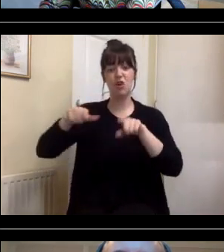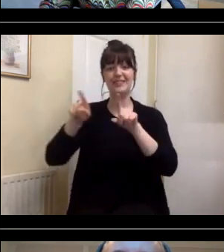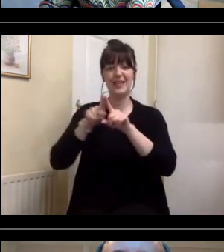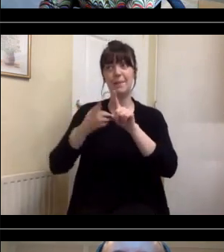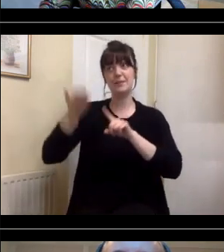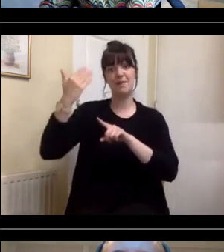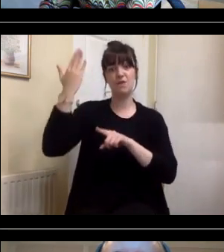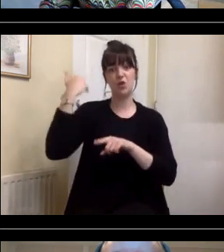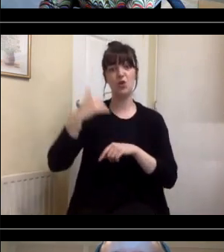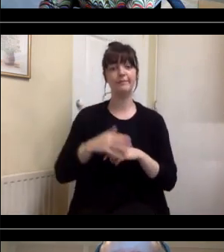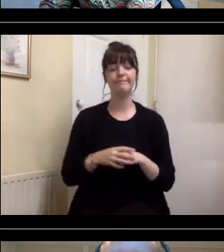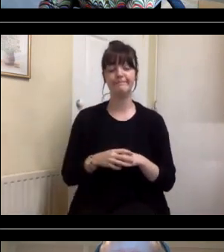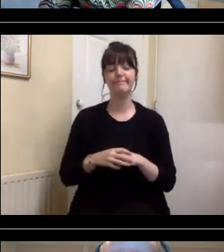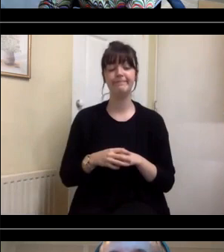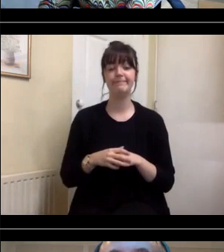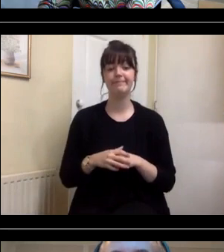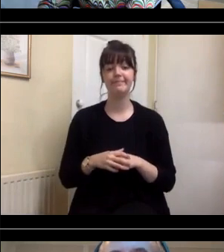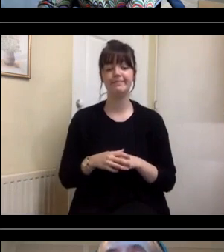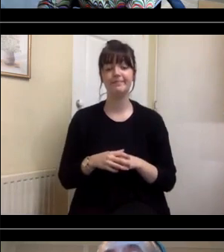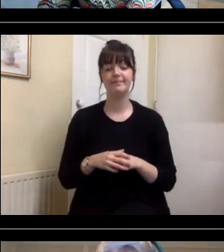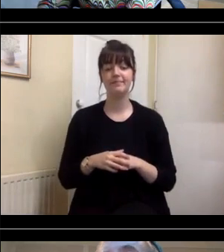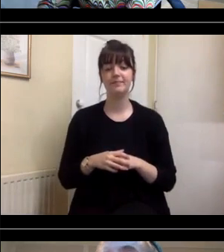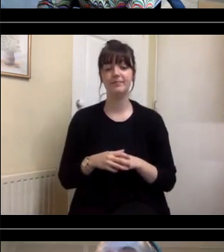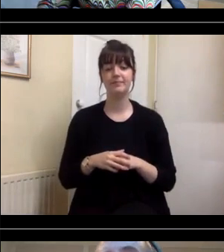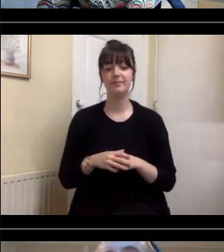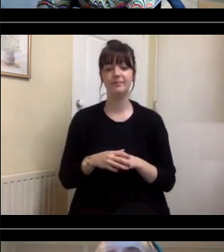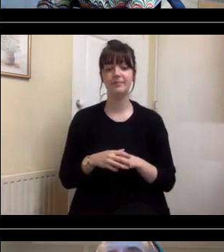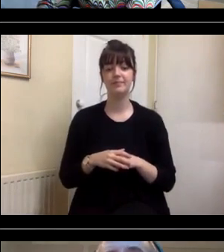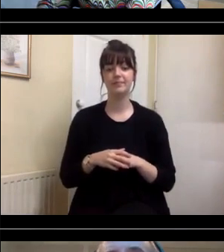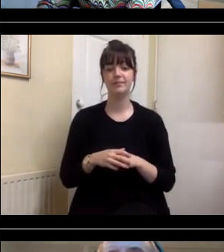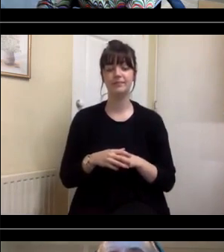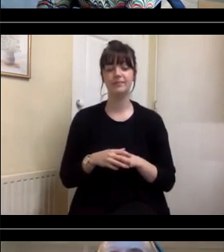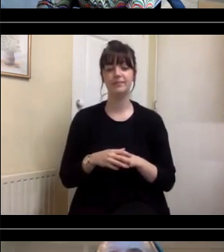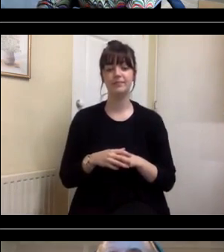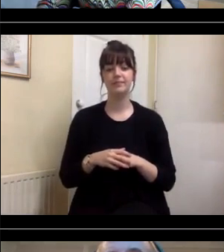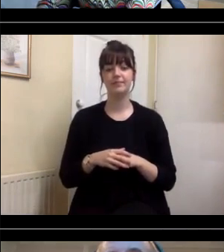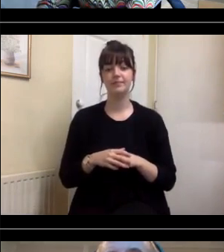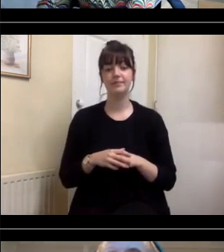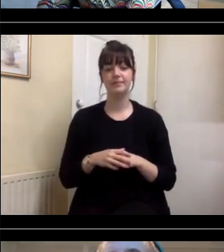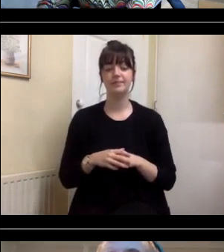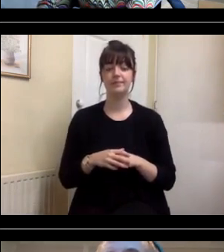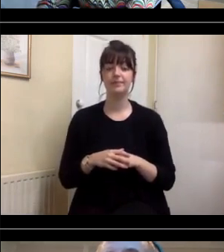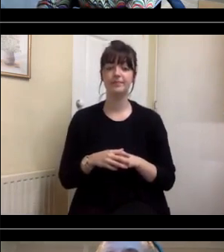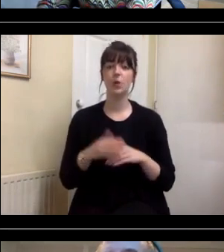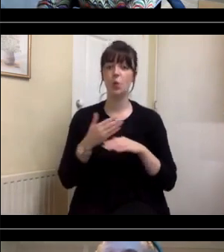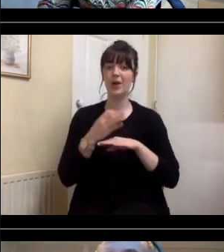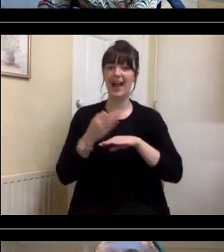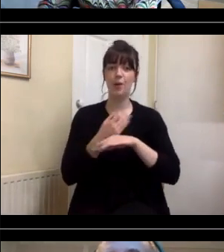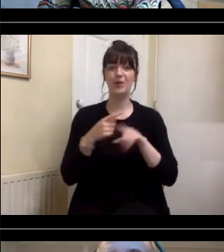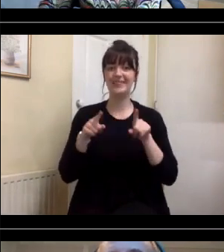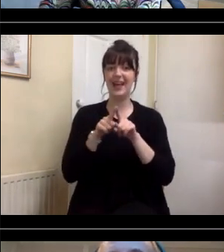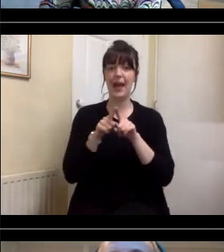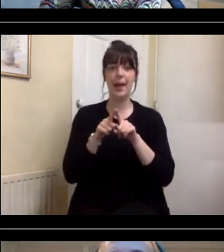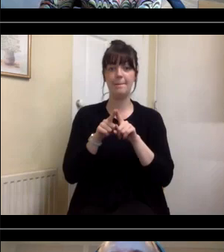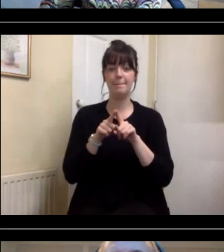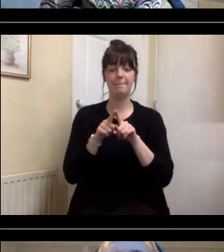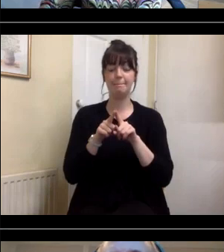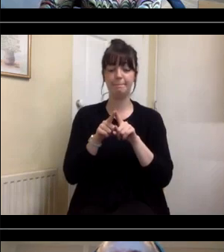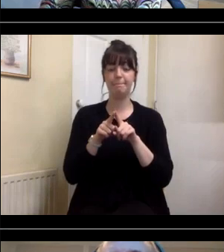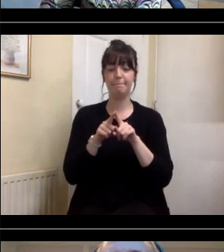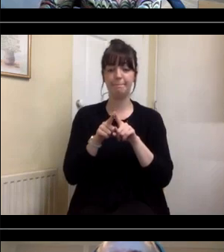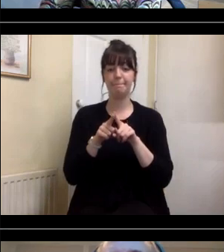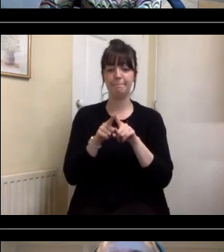that we set out previously, I think at supplementary consultation earlier this year. So those working hours remain unchanged.